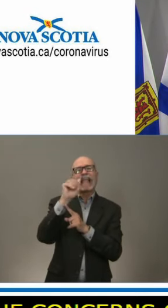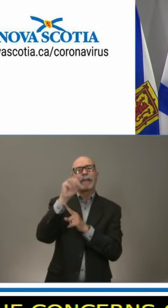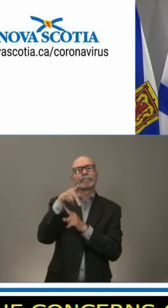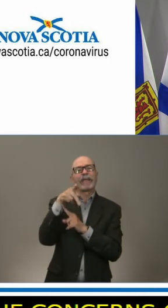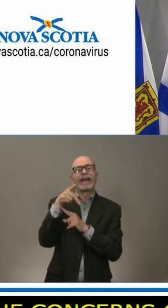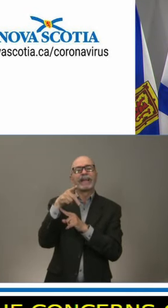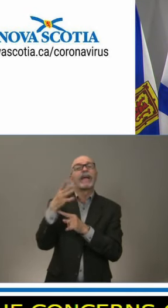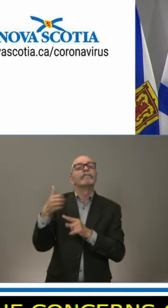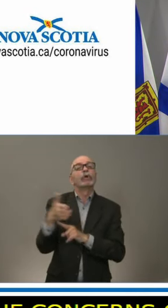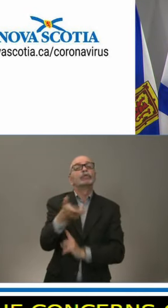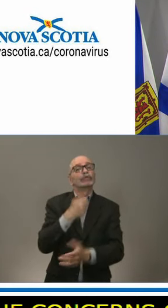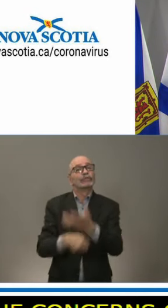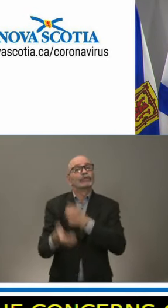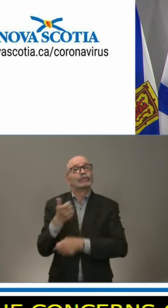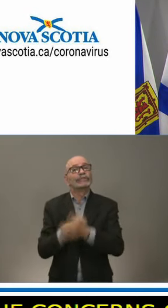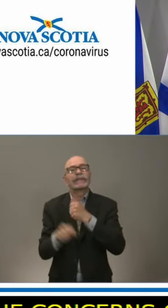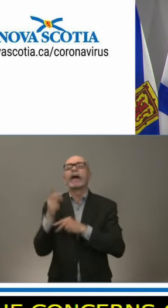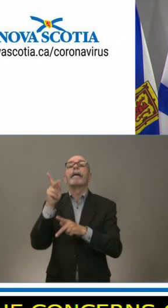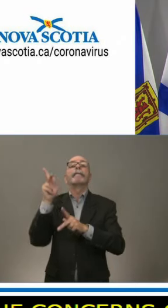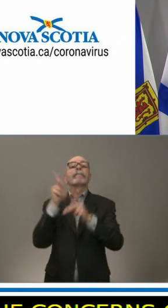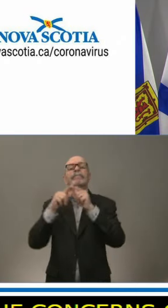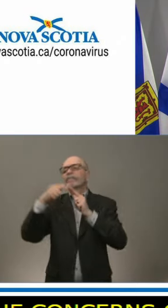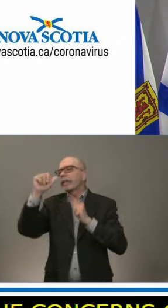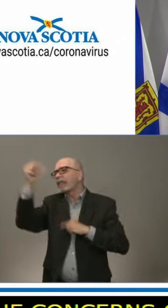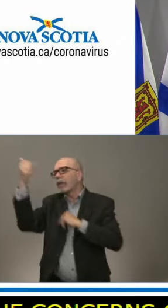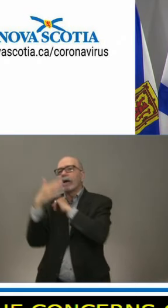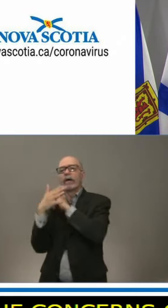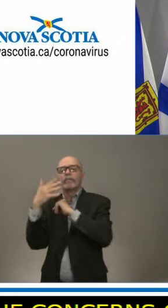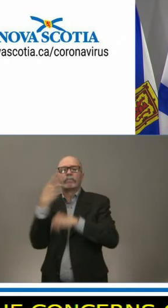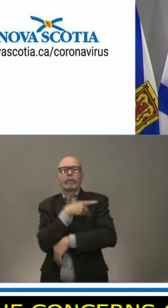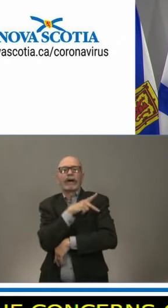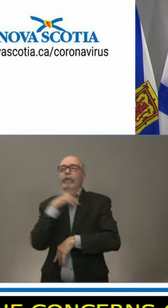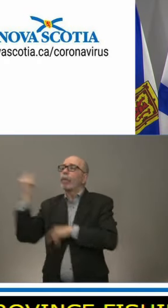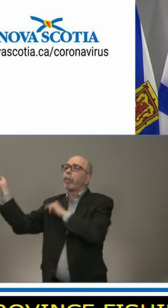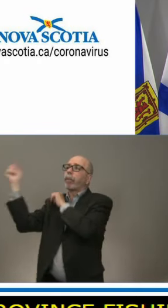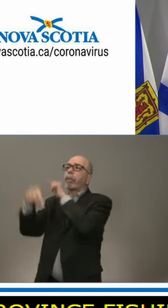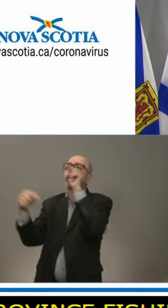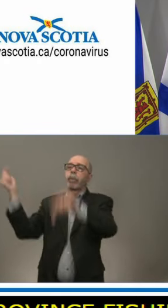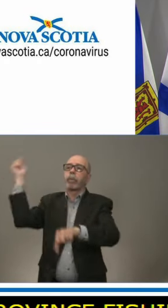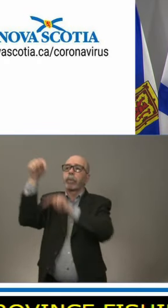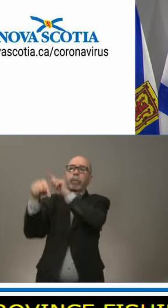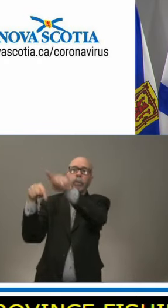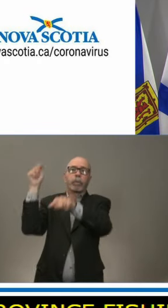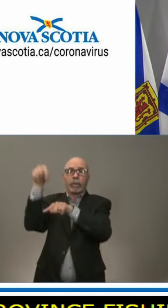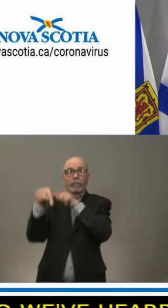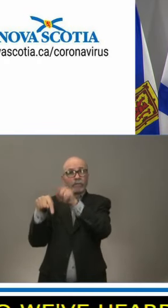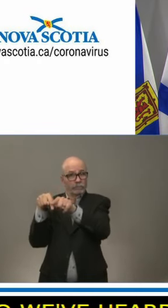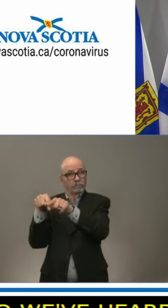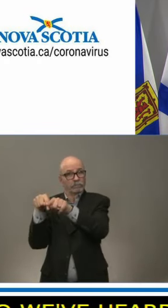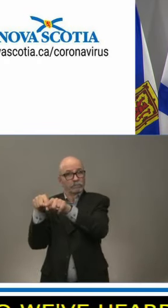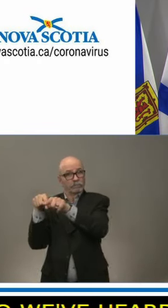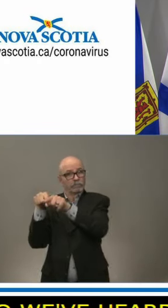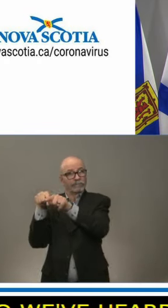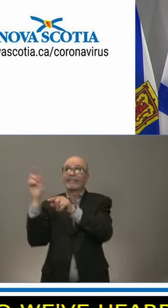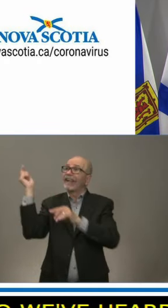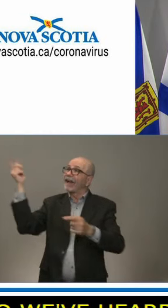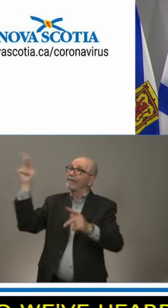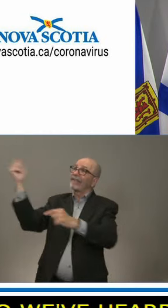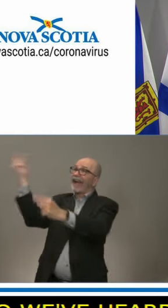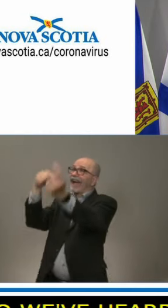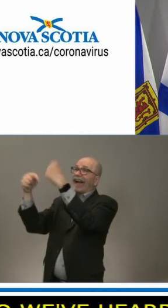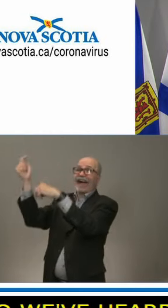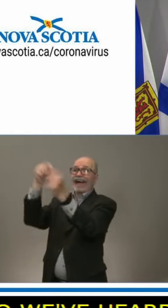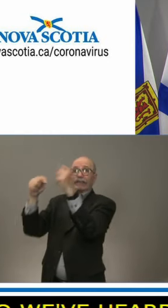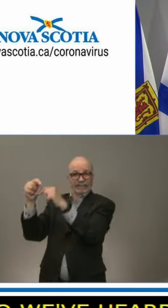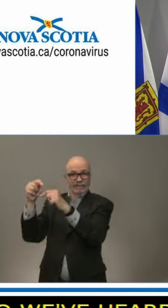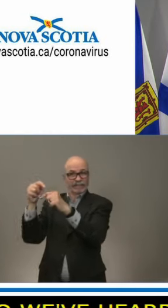now out-of-province essential workers, mainly in the fisheries industry, will now have to self-isolate. Why did you